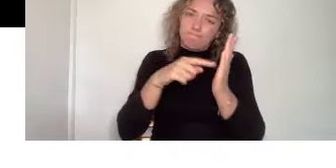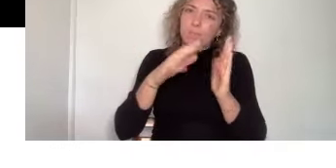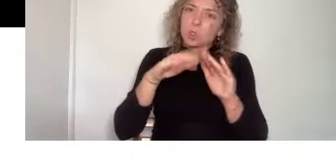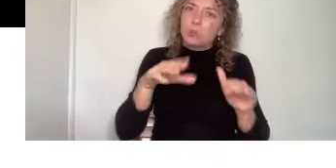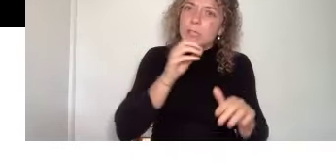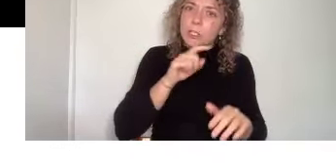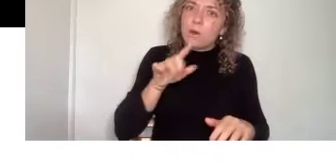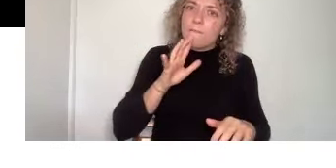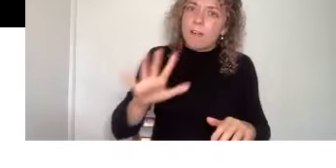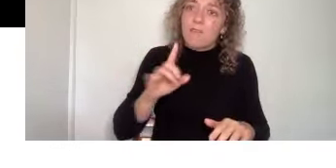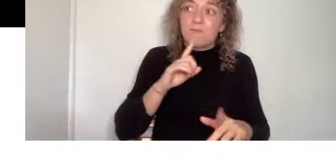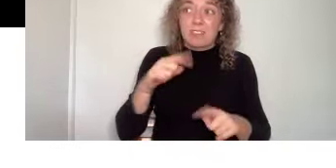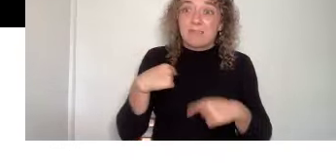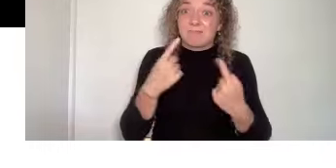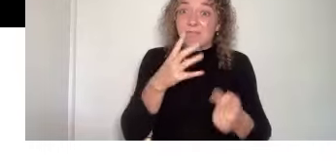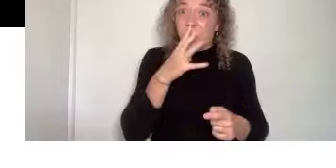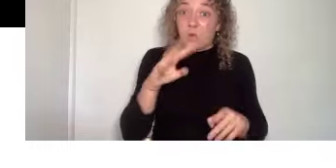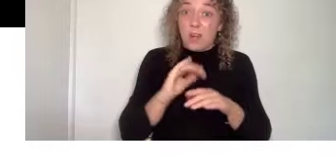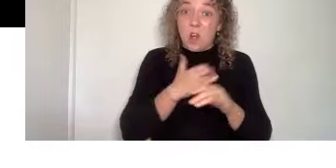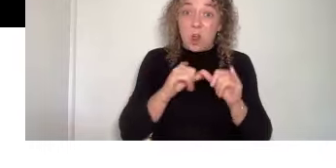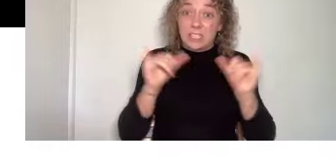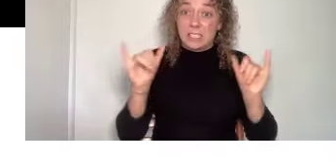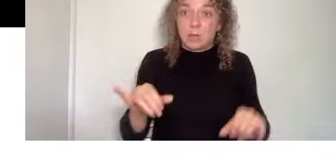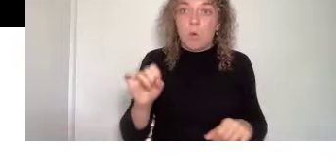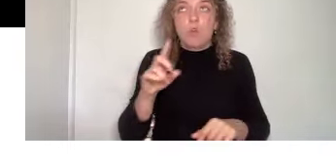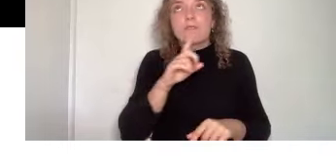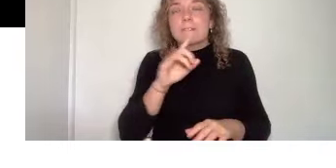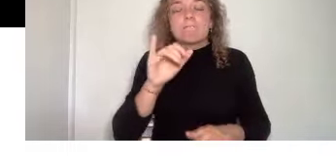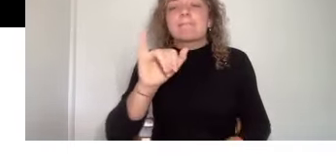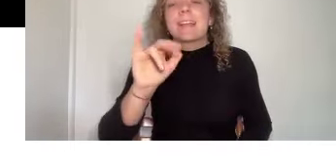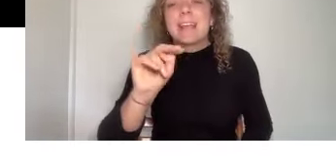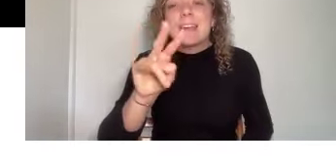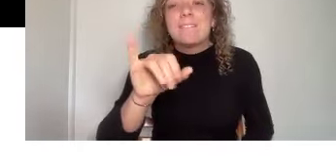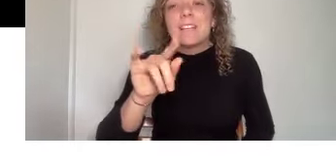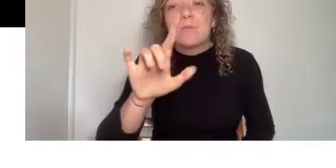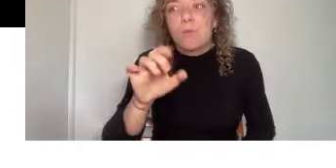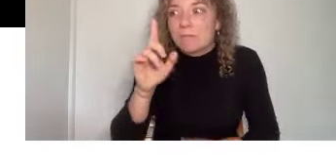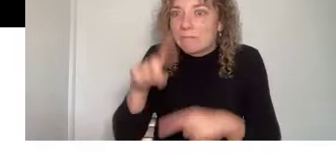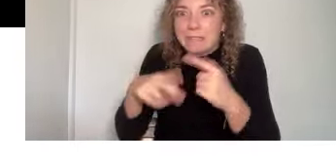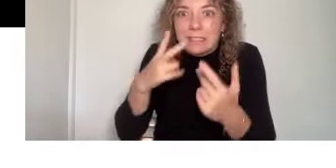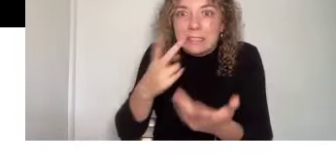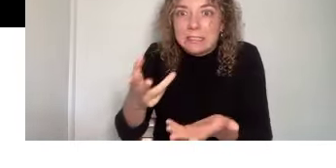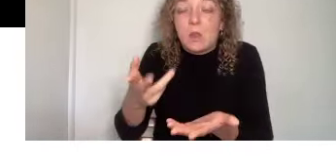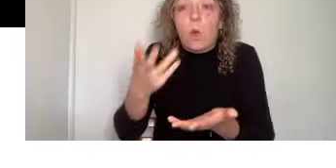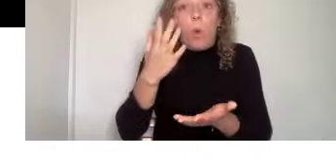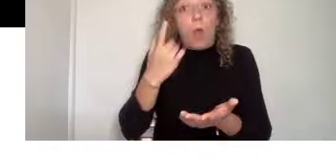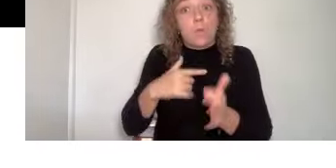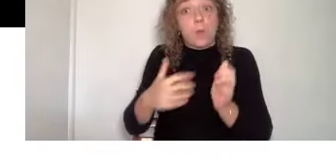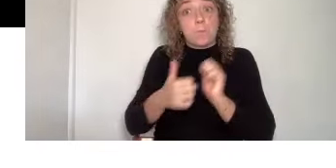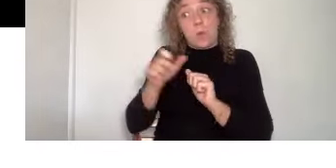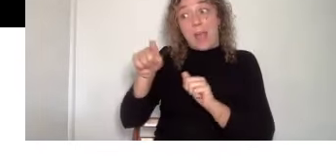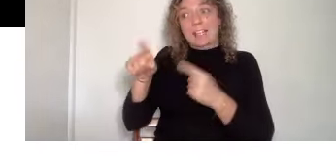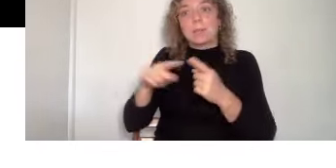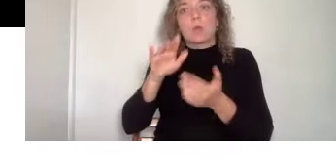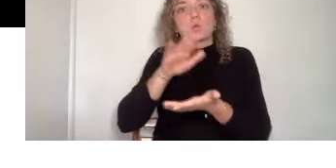were largely ignored in our system, or invisible, shall I say invisible in our system, because we were mostly asking about school